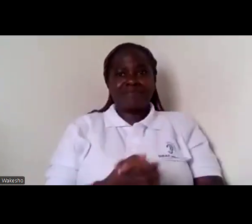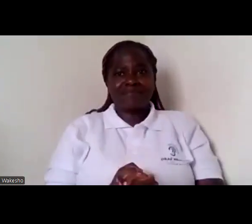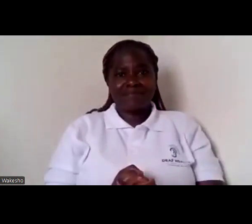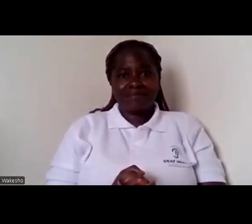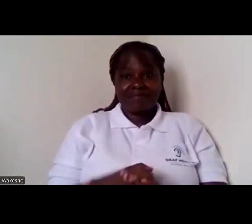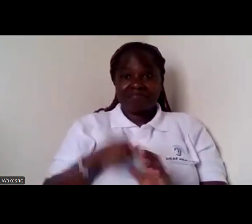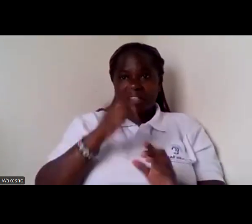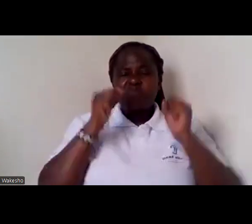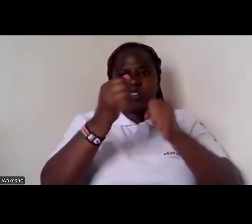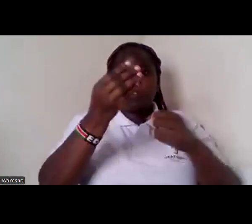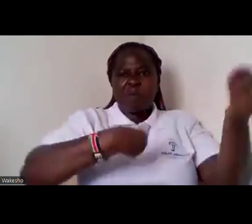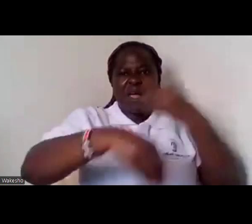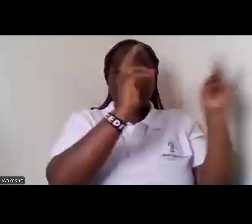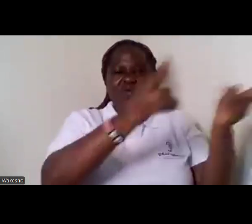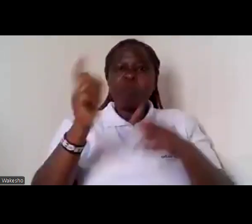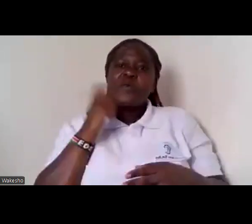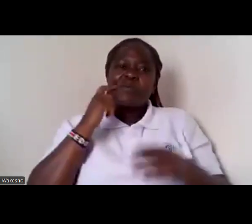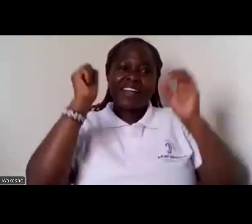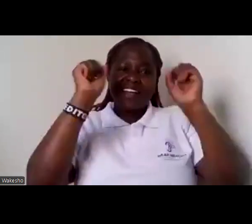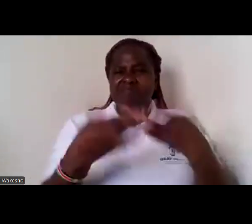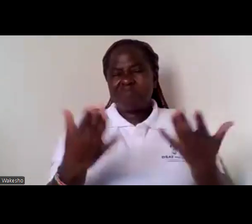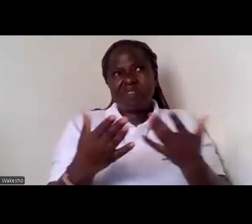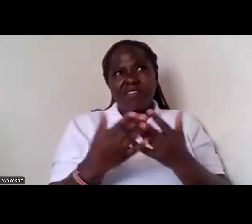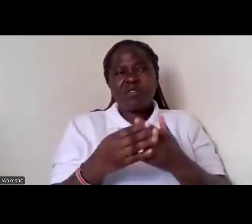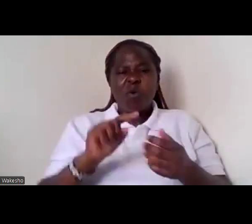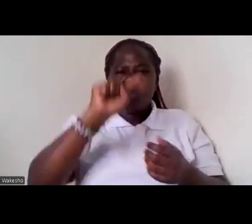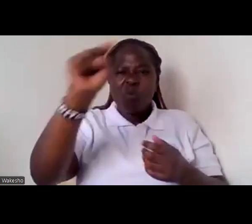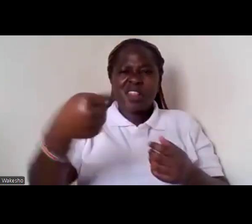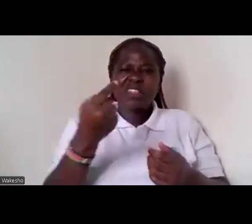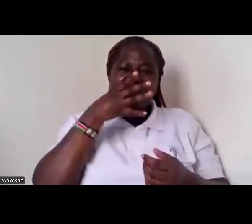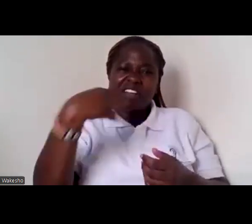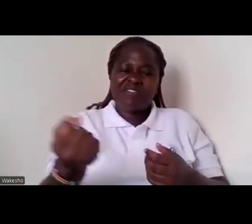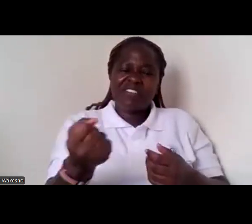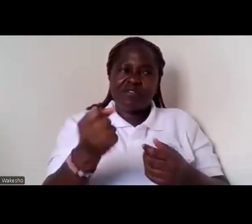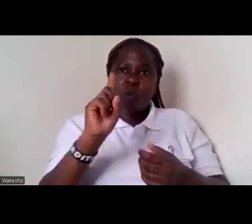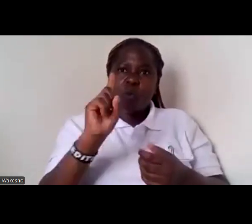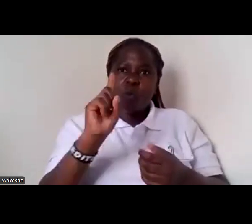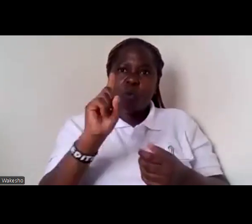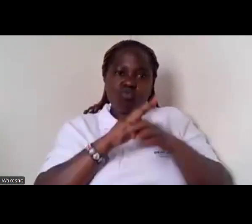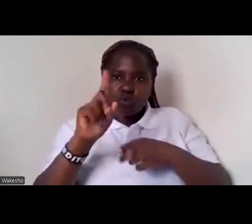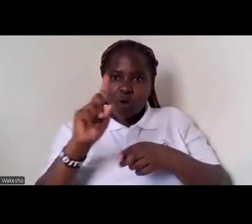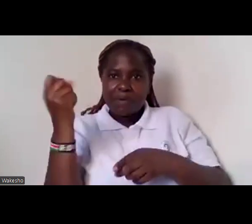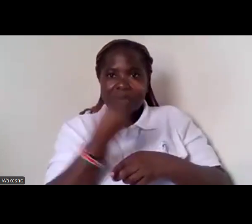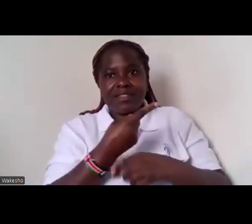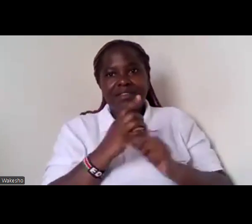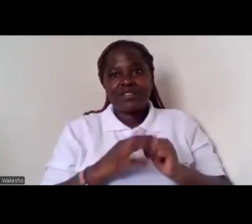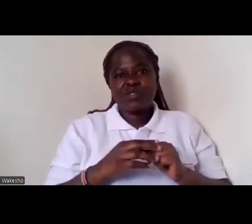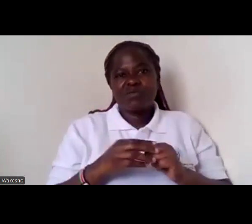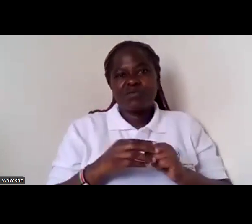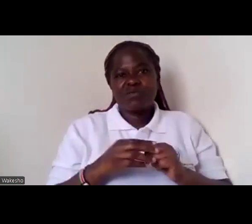counter. I think they cost about 1,500 for about a month use.